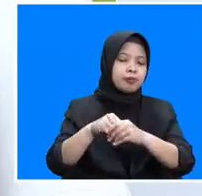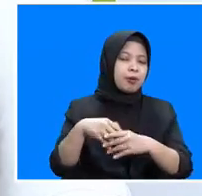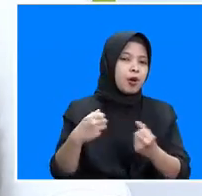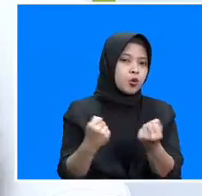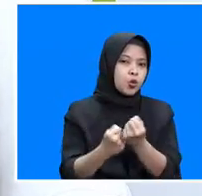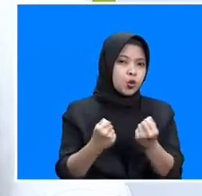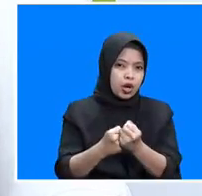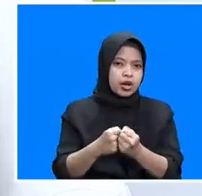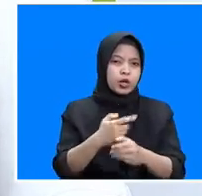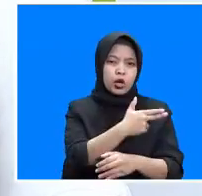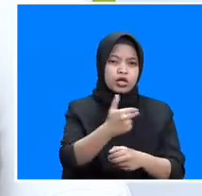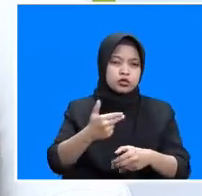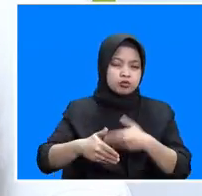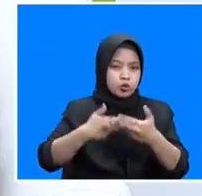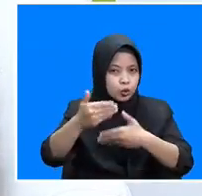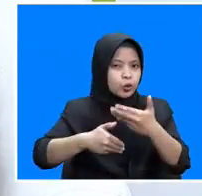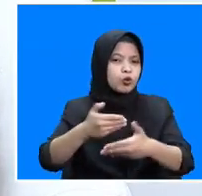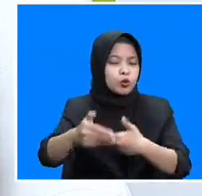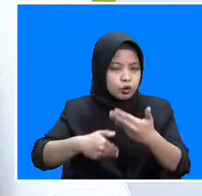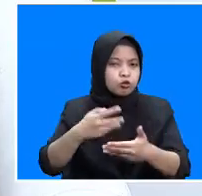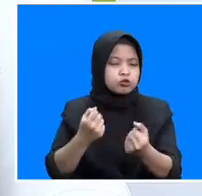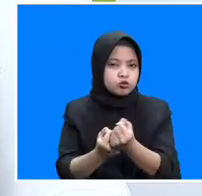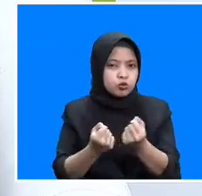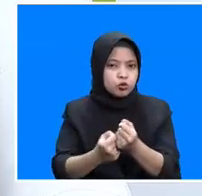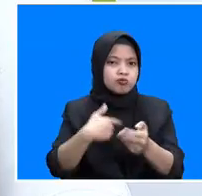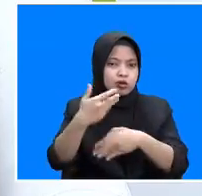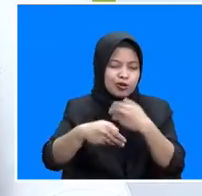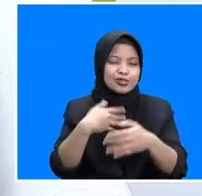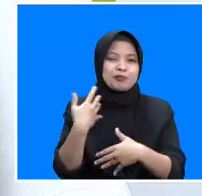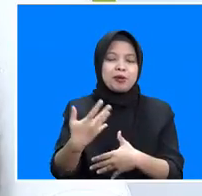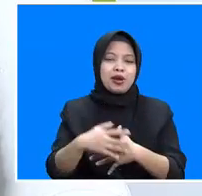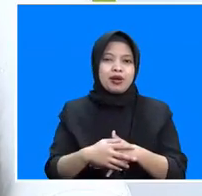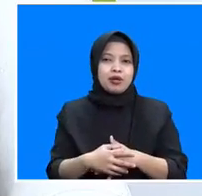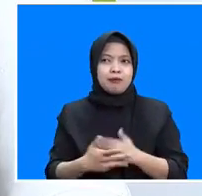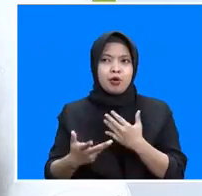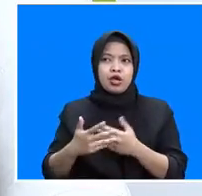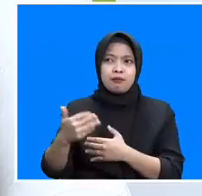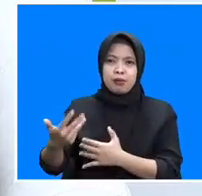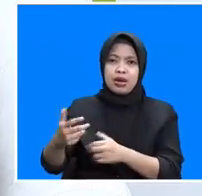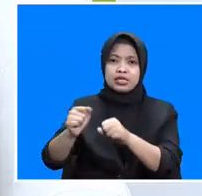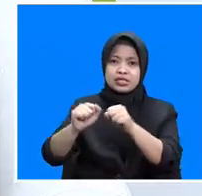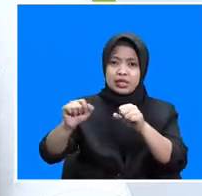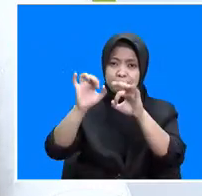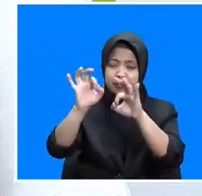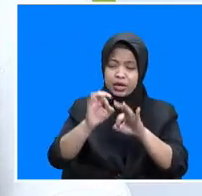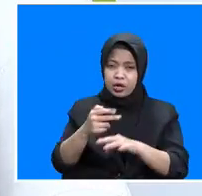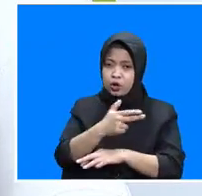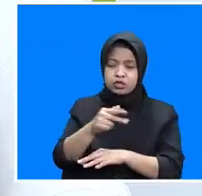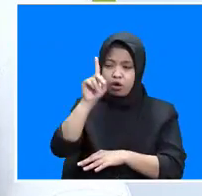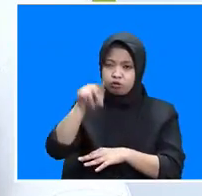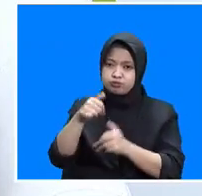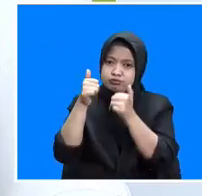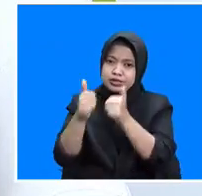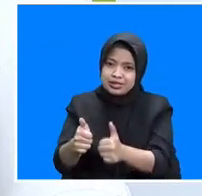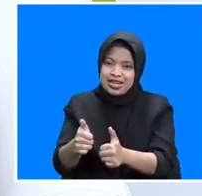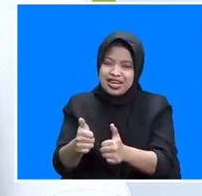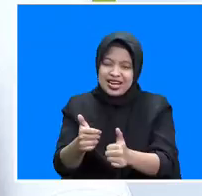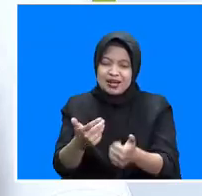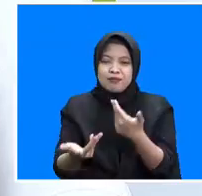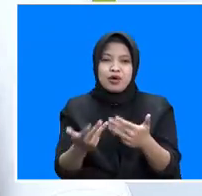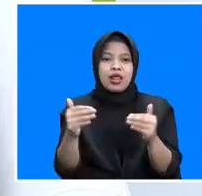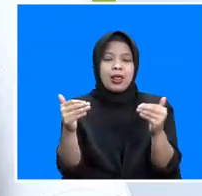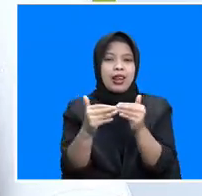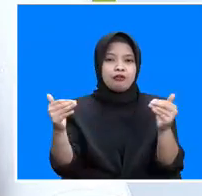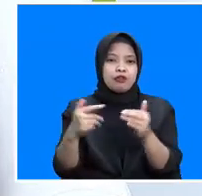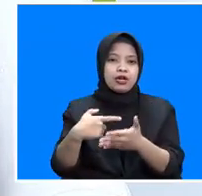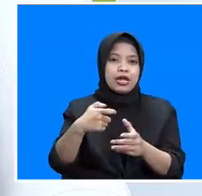education framework and advancement of Indonesia's education system, both at the primary, secondary and tertiary levels. And we